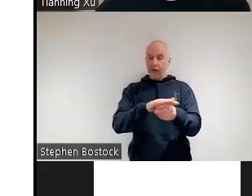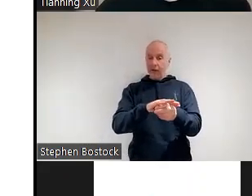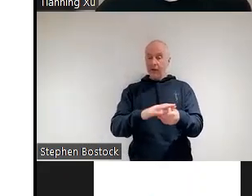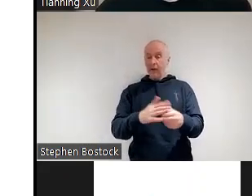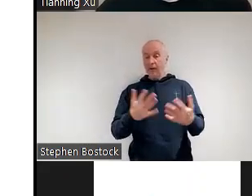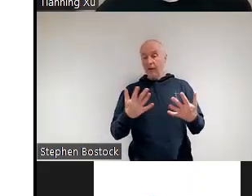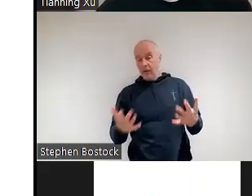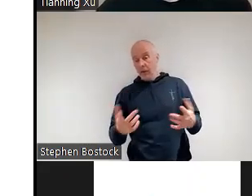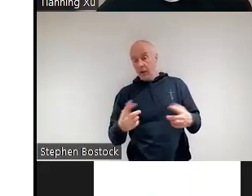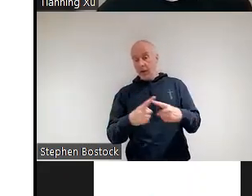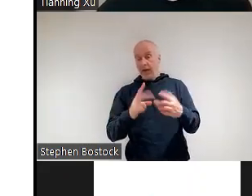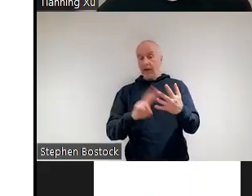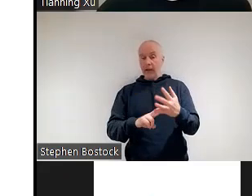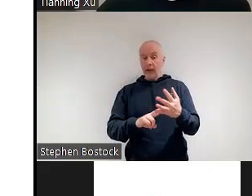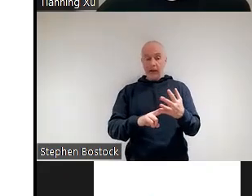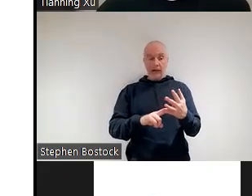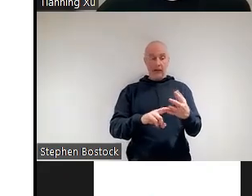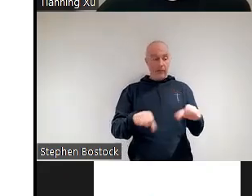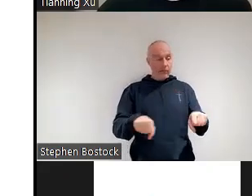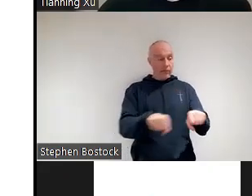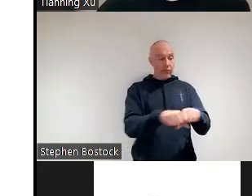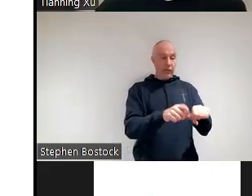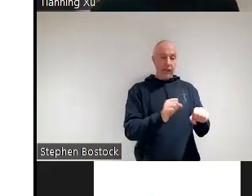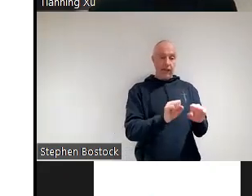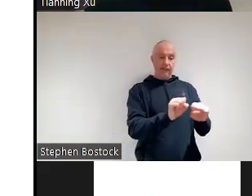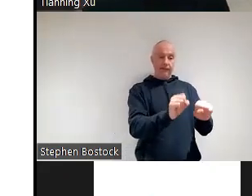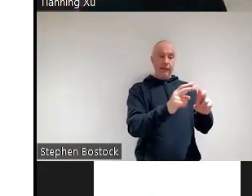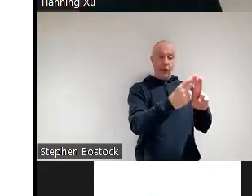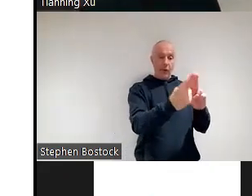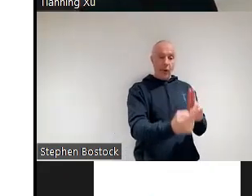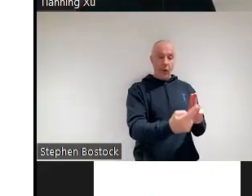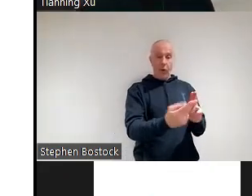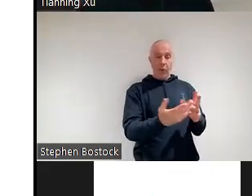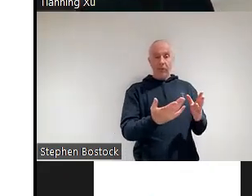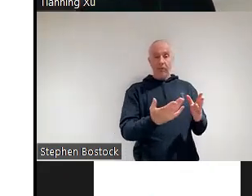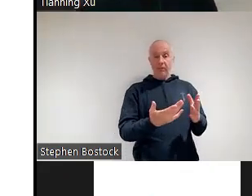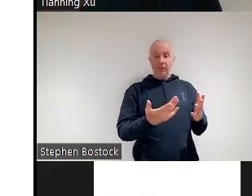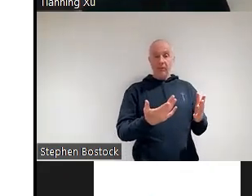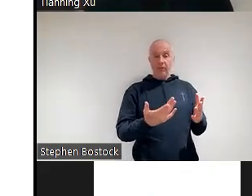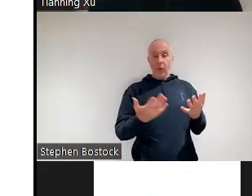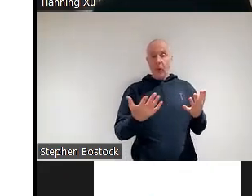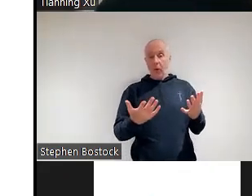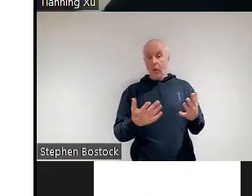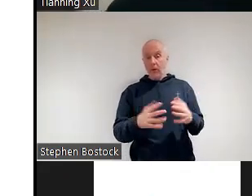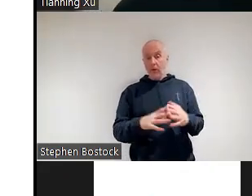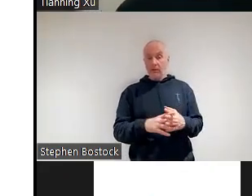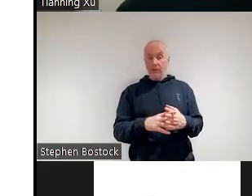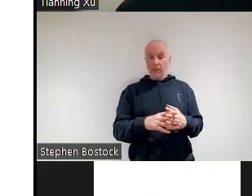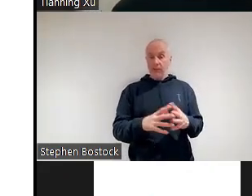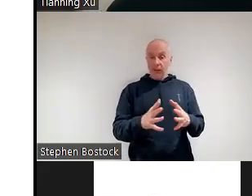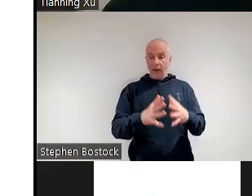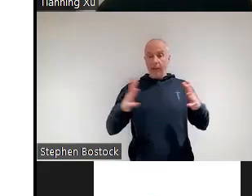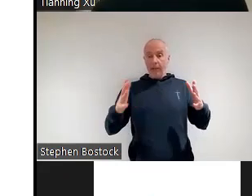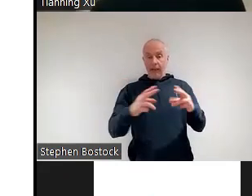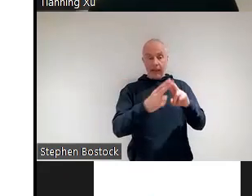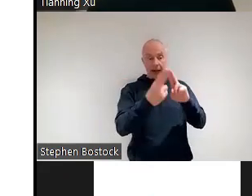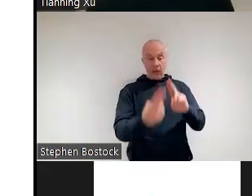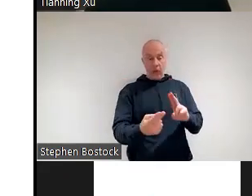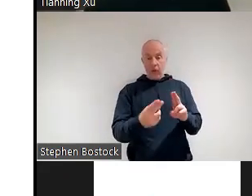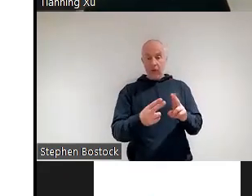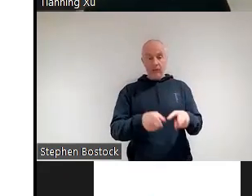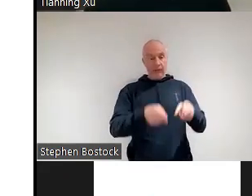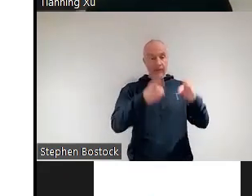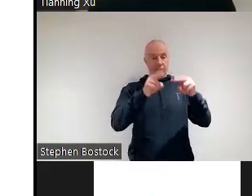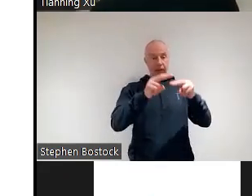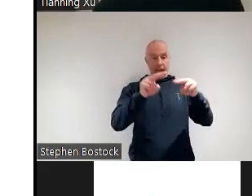the EV charger at your home, no matter it's a single family home or a multi-family, for example, like the apartment. It can